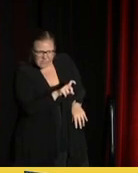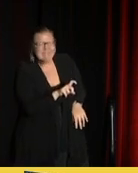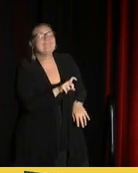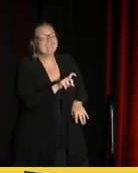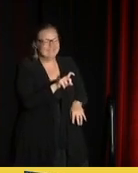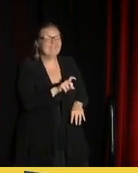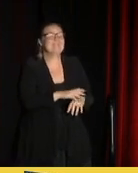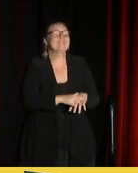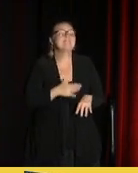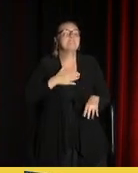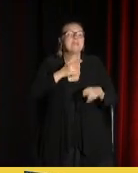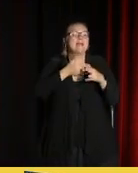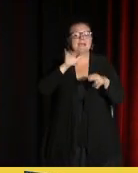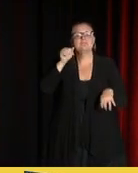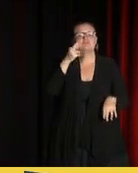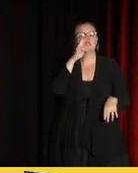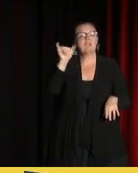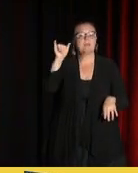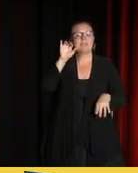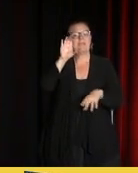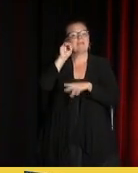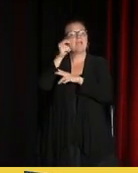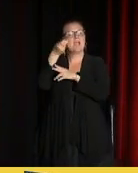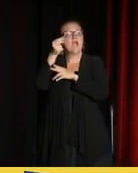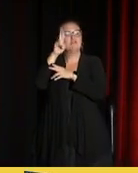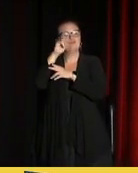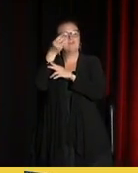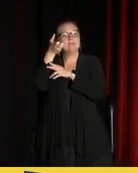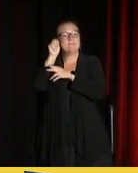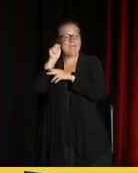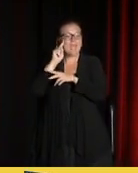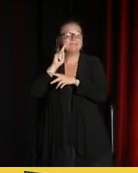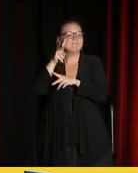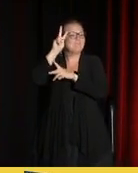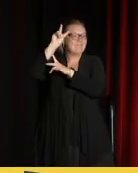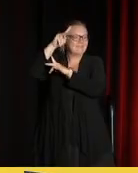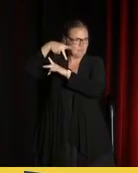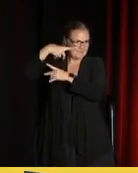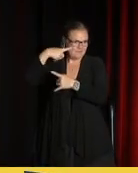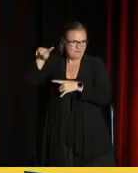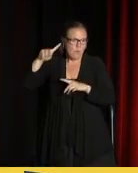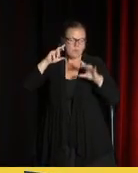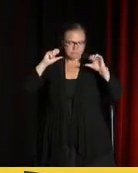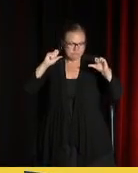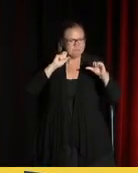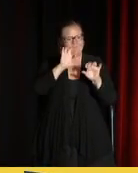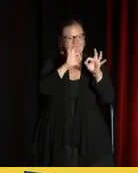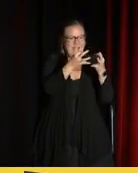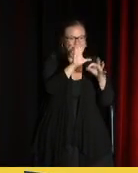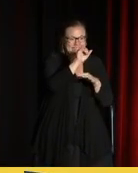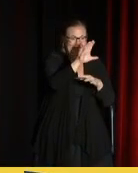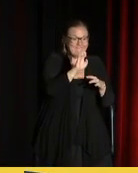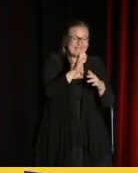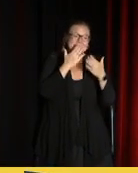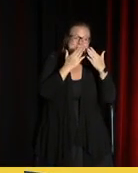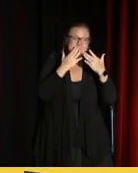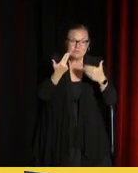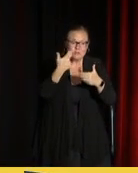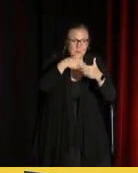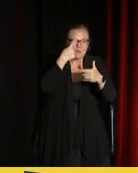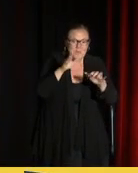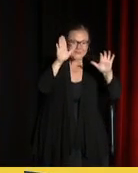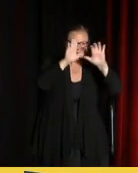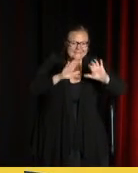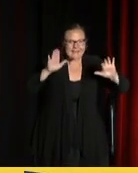Okay, so my name is Jeremy Countryman. I am the Vice President of the Family Cafe. Thanks for coming down here for our Sunday keynote.